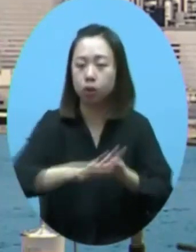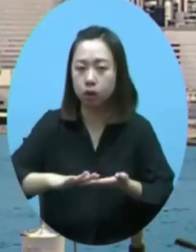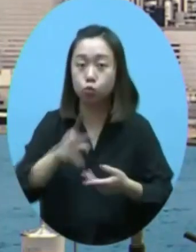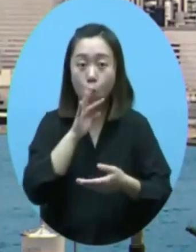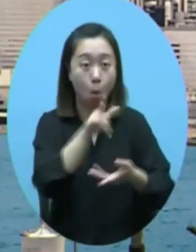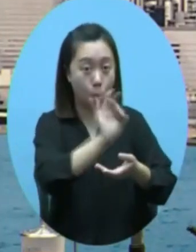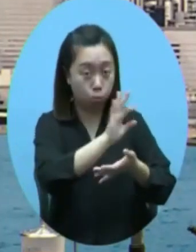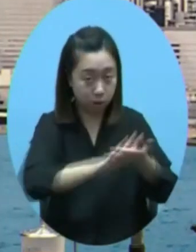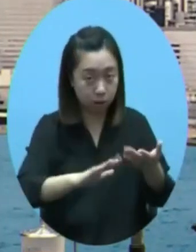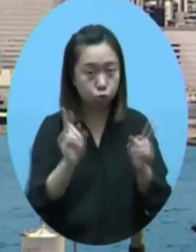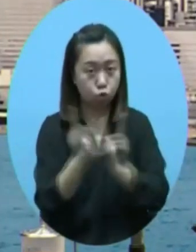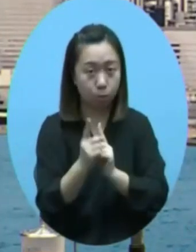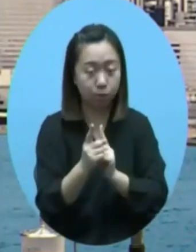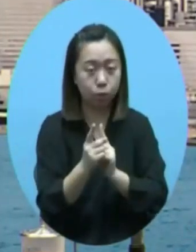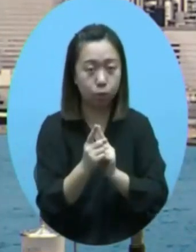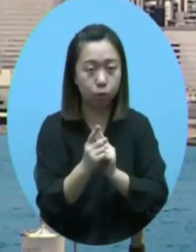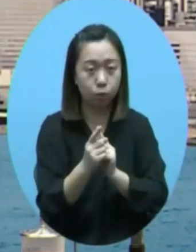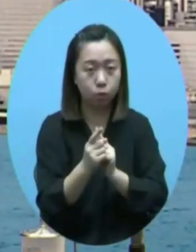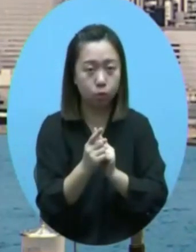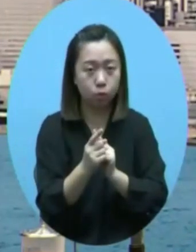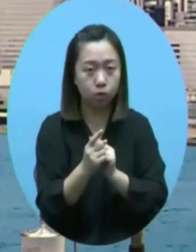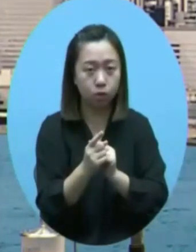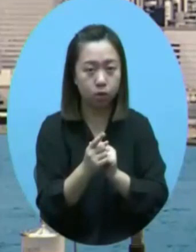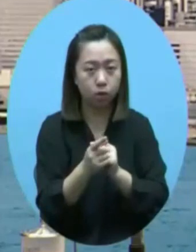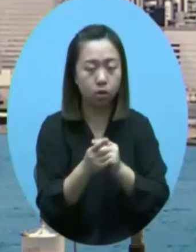tested negative. However, testing negative doesn't mean,